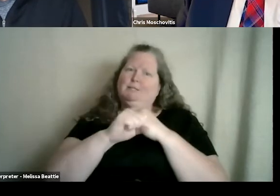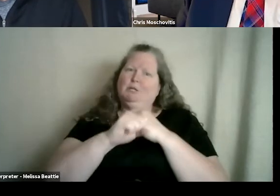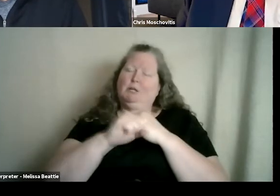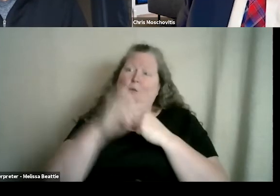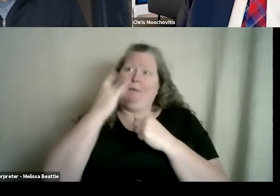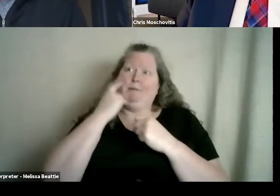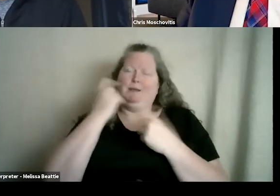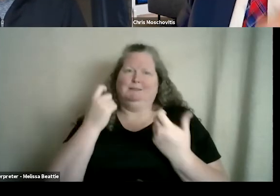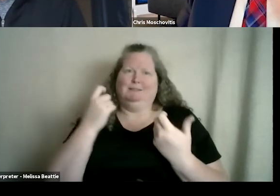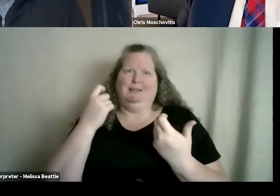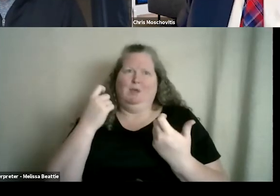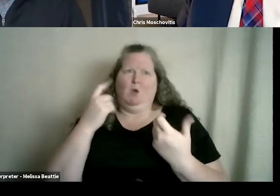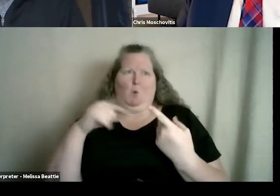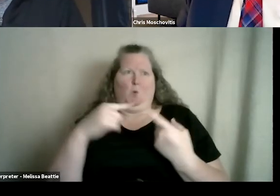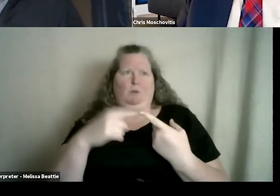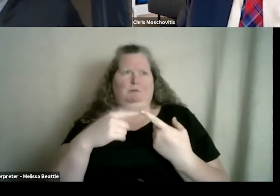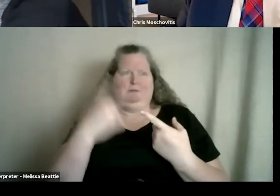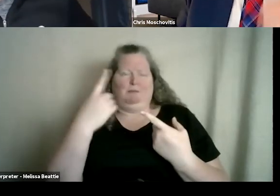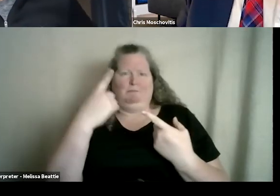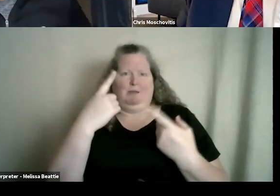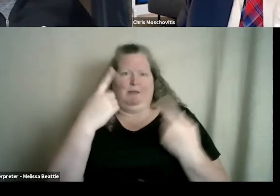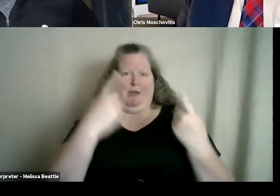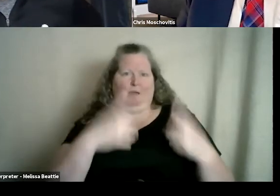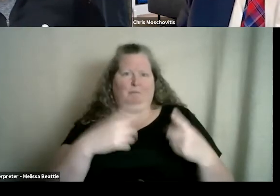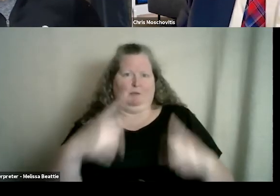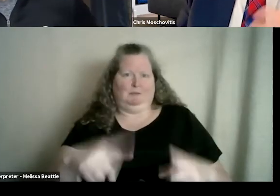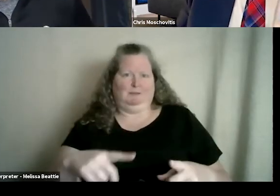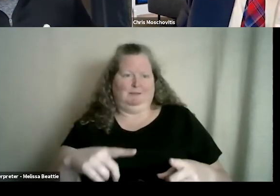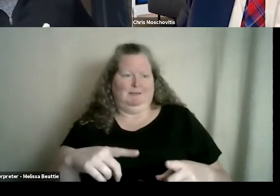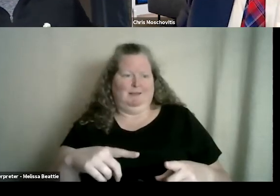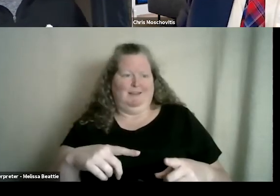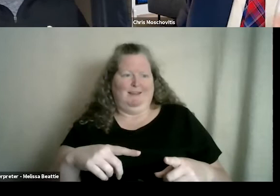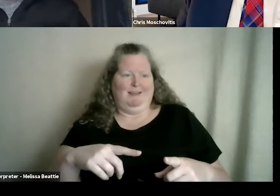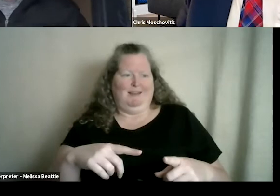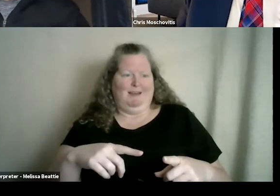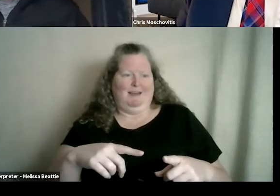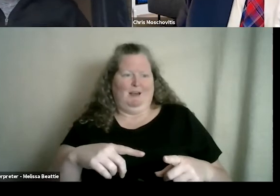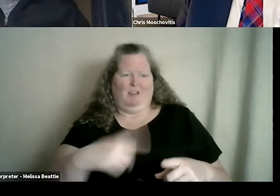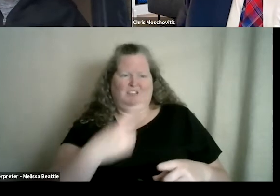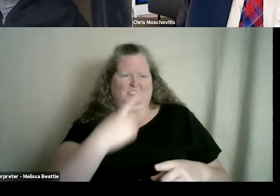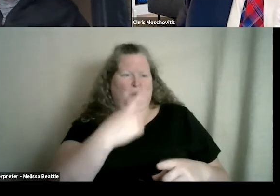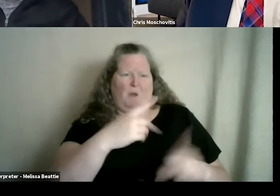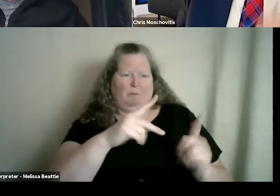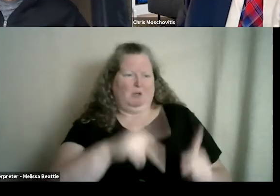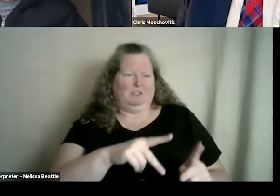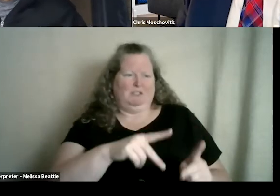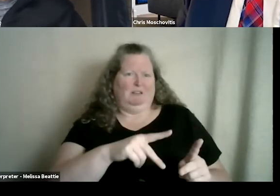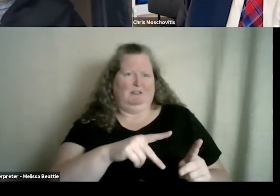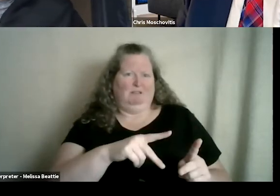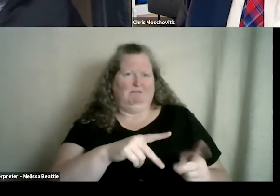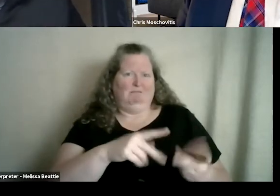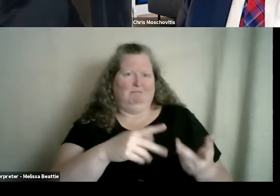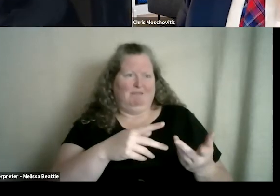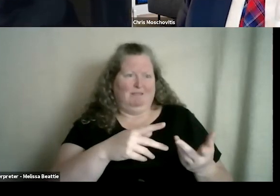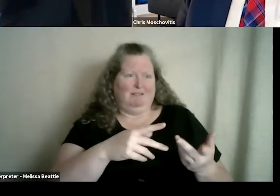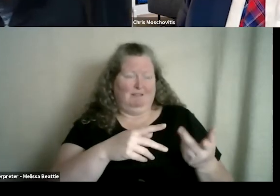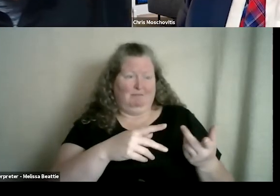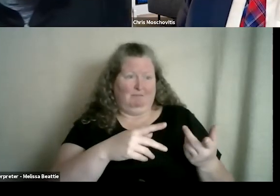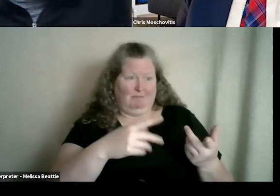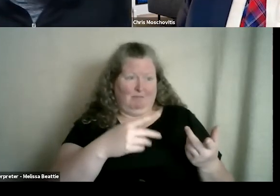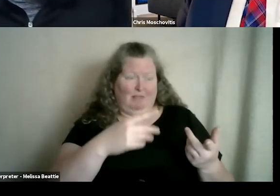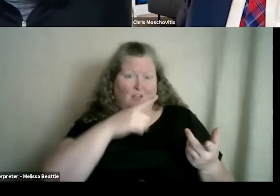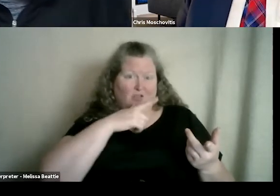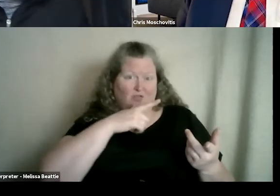viable. The company has hundreds of employees or thousands of employees, so there isn't going to be any lunch and learn. At that point,